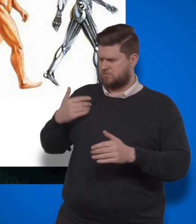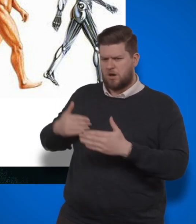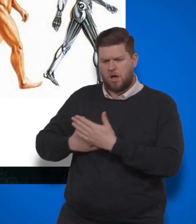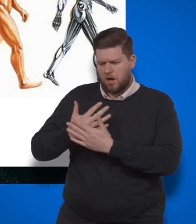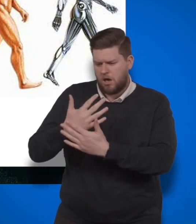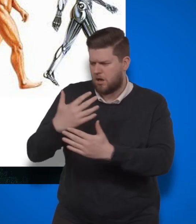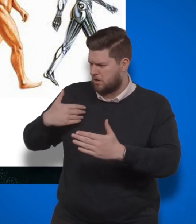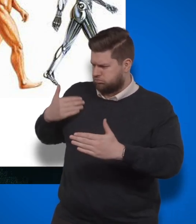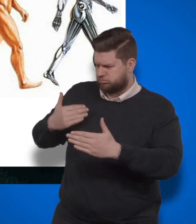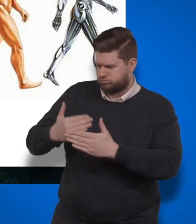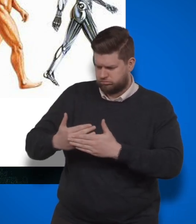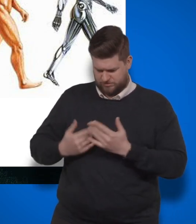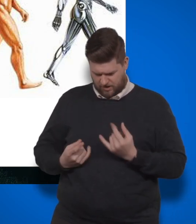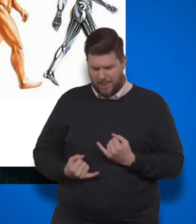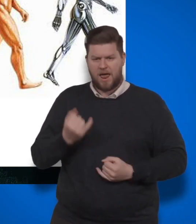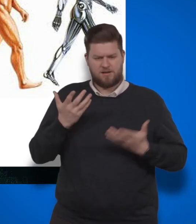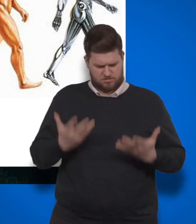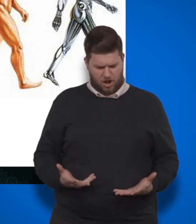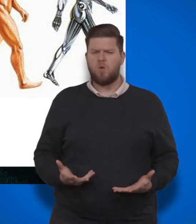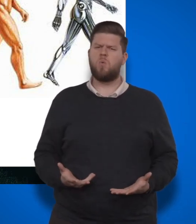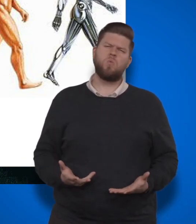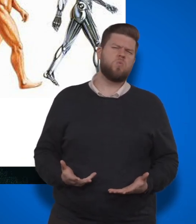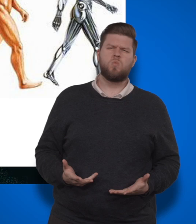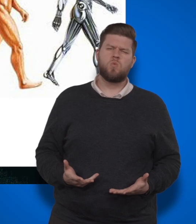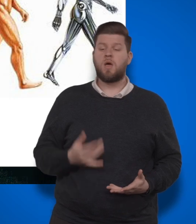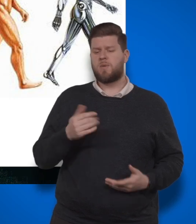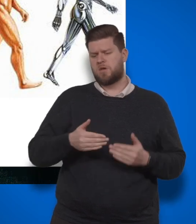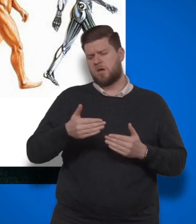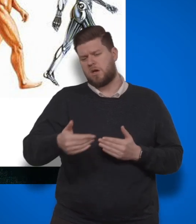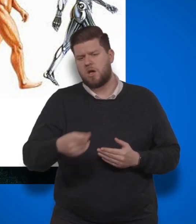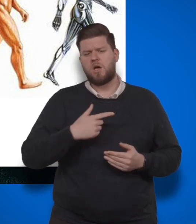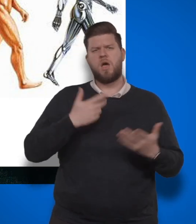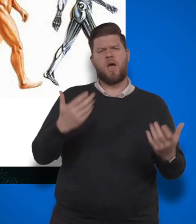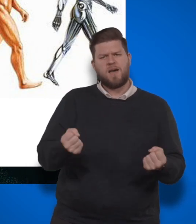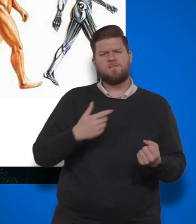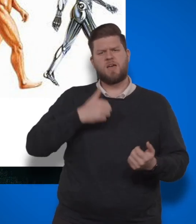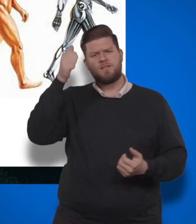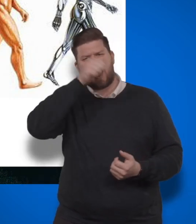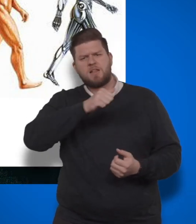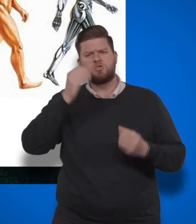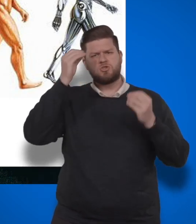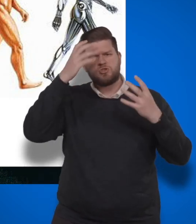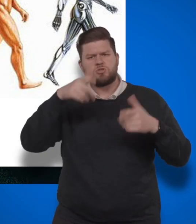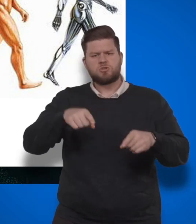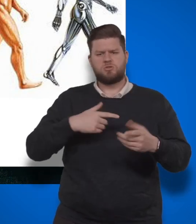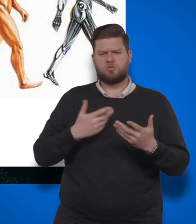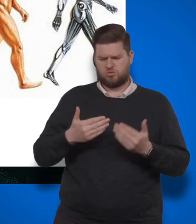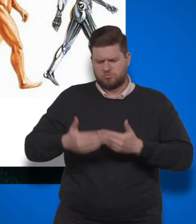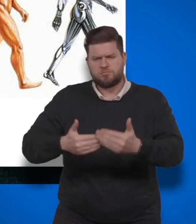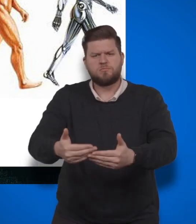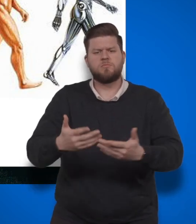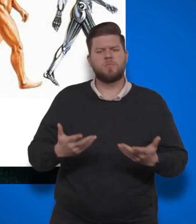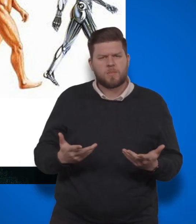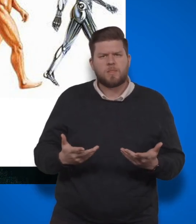about intelligence, and maybe we're merely a stage in the onward rush of increasing intelligence. What if we were